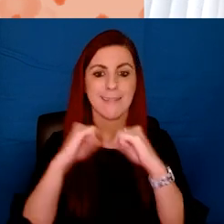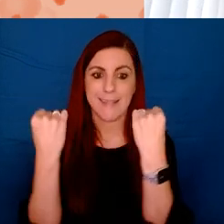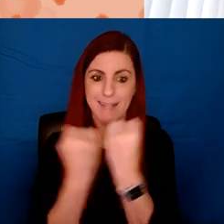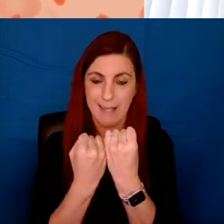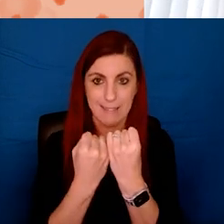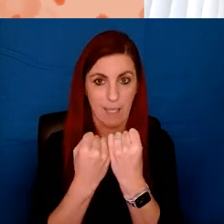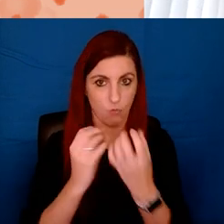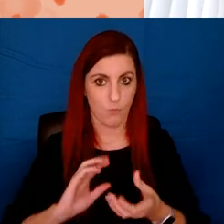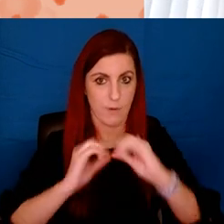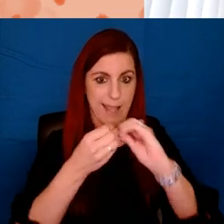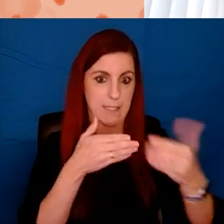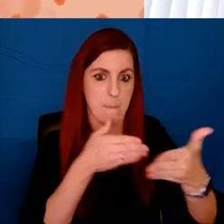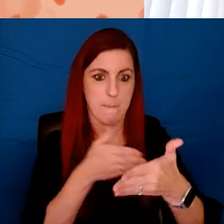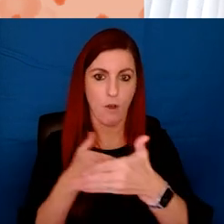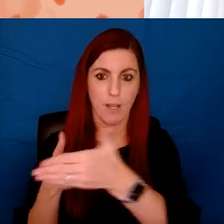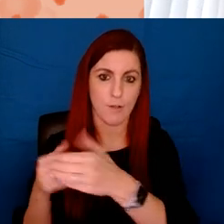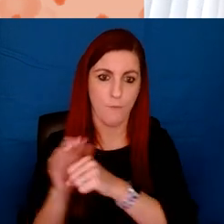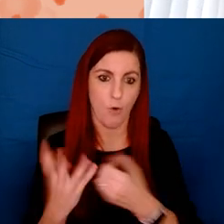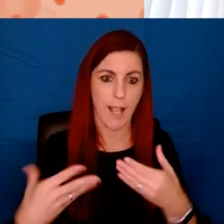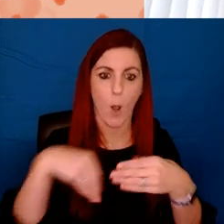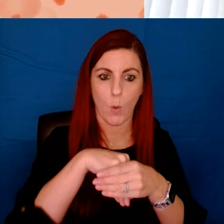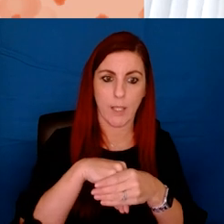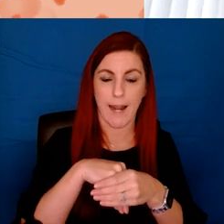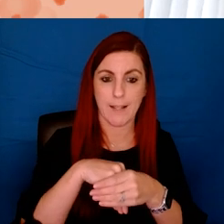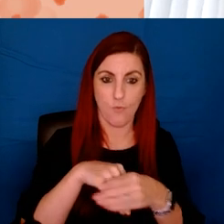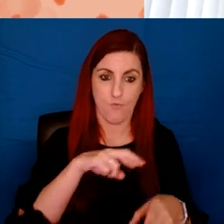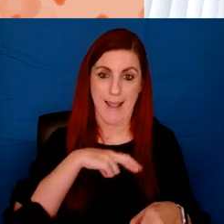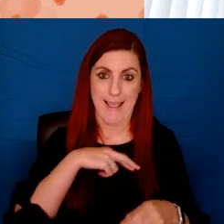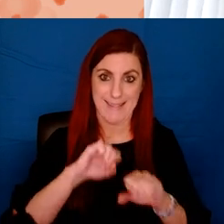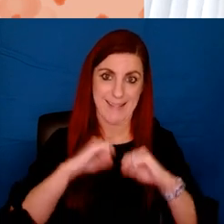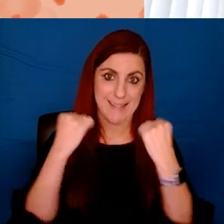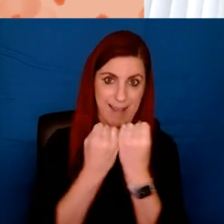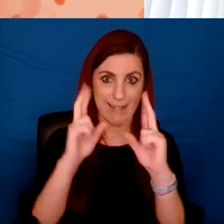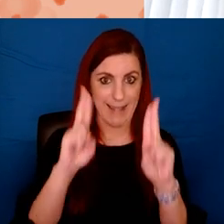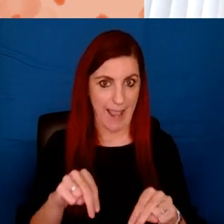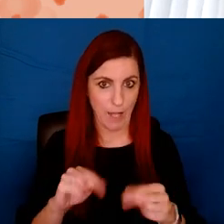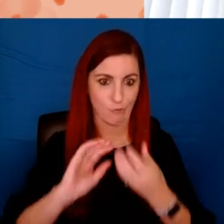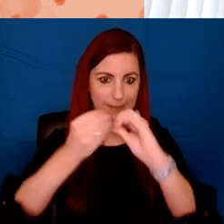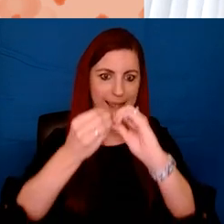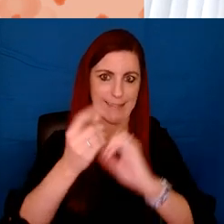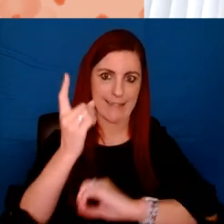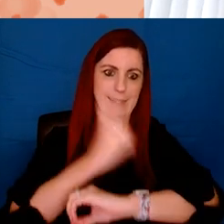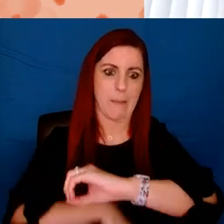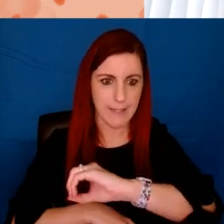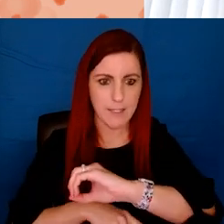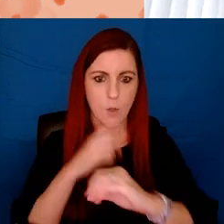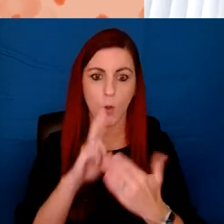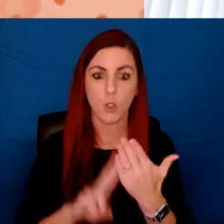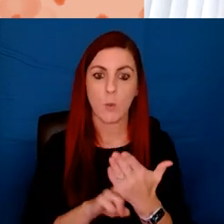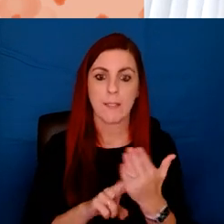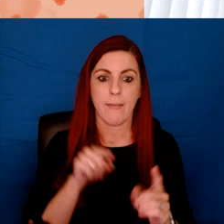society creates barriers to full inclusion. It's society that creates disability. So using that approach